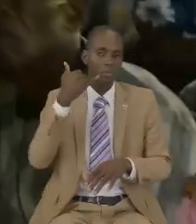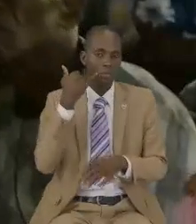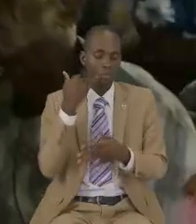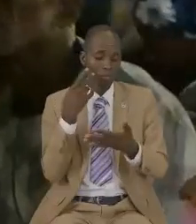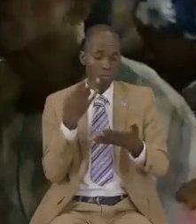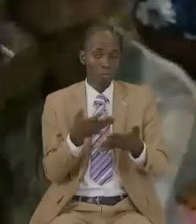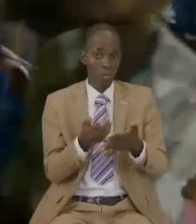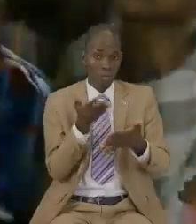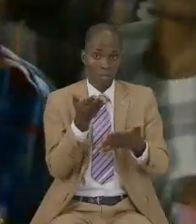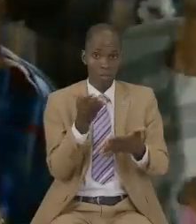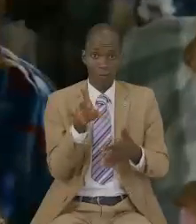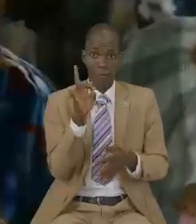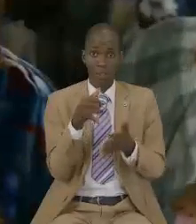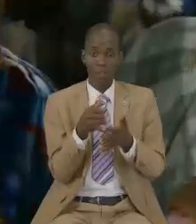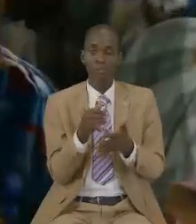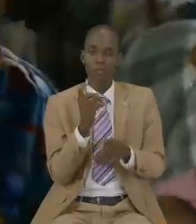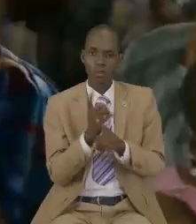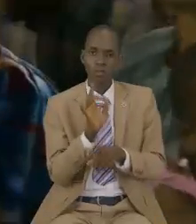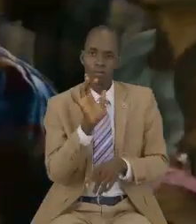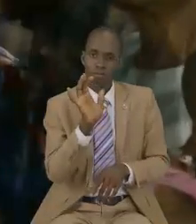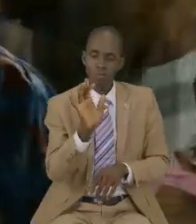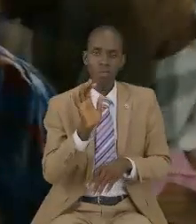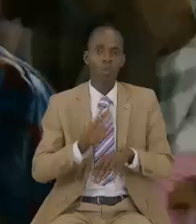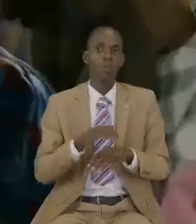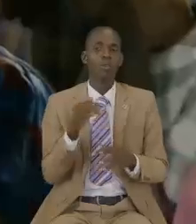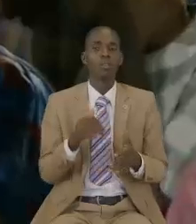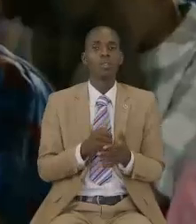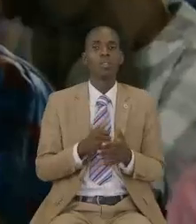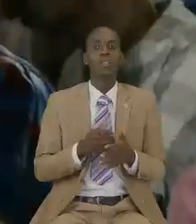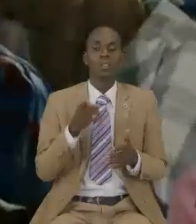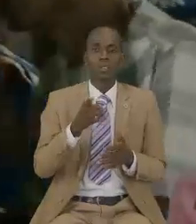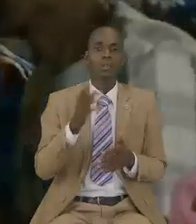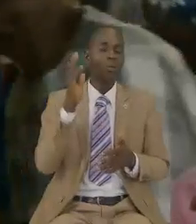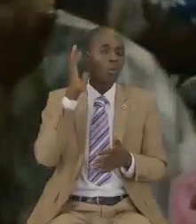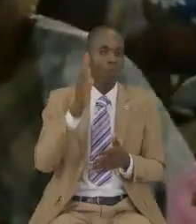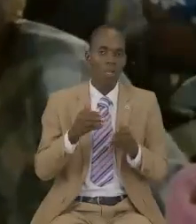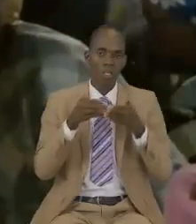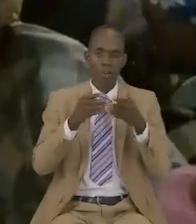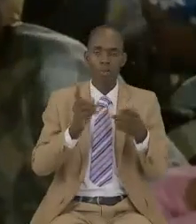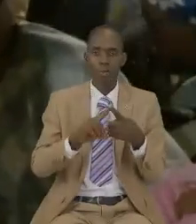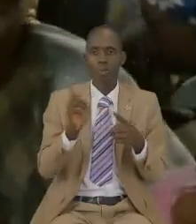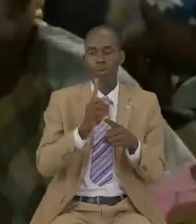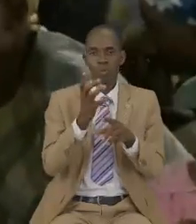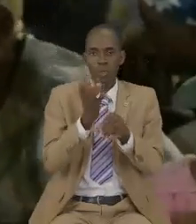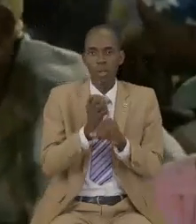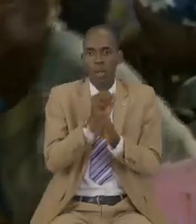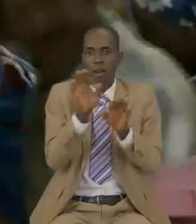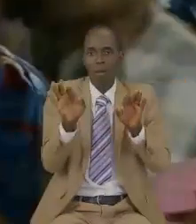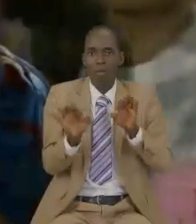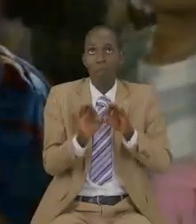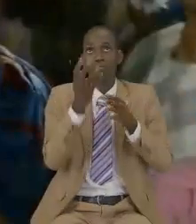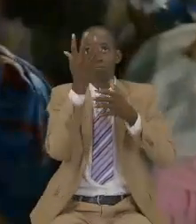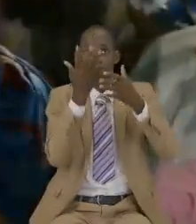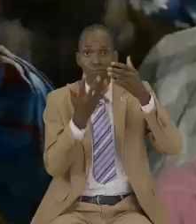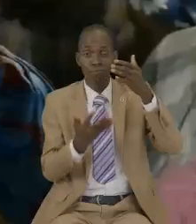is not storytelling. You heard them. They told you the very place where this crusade held and what